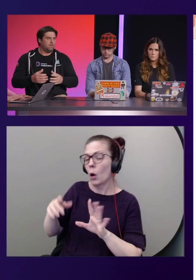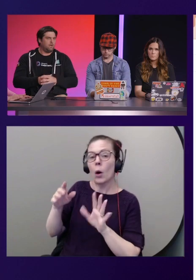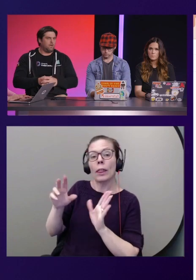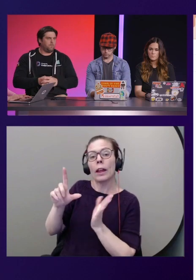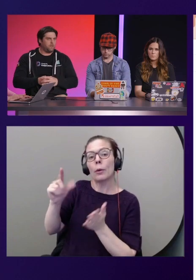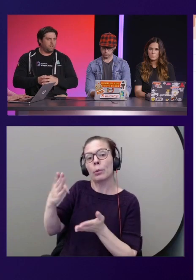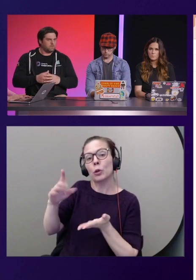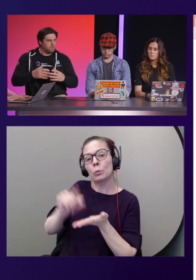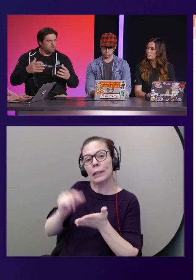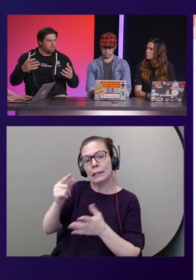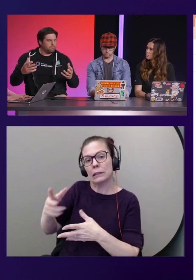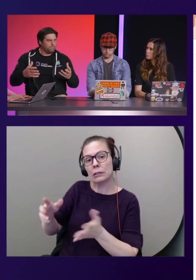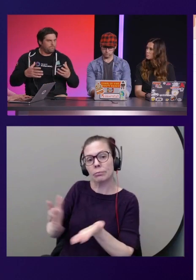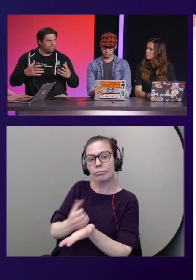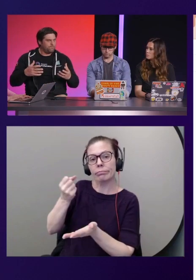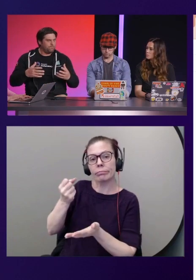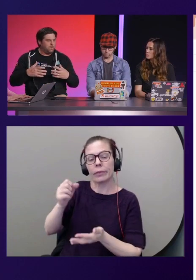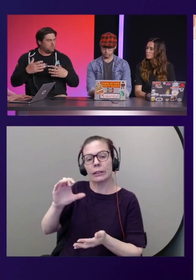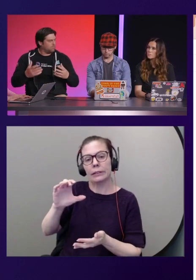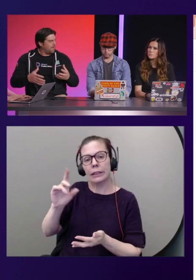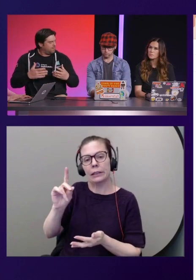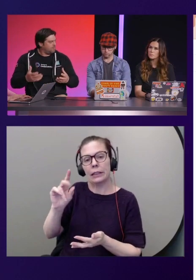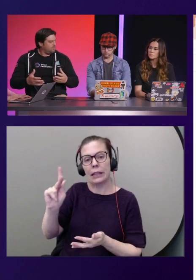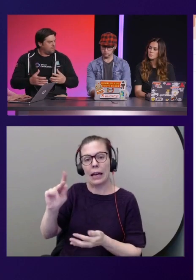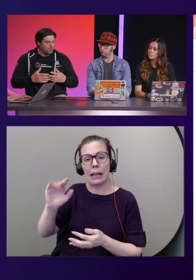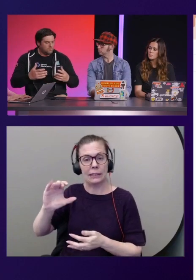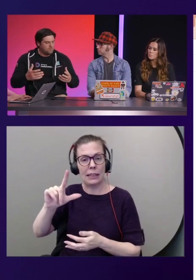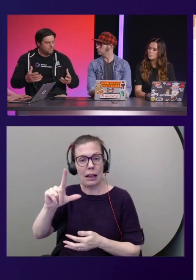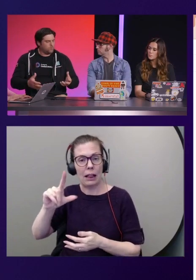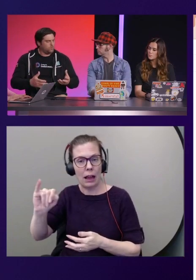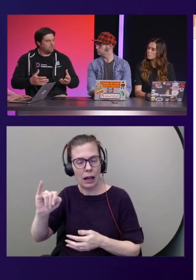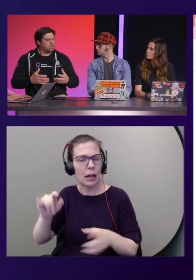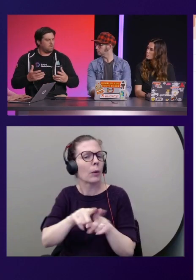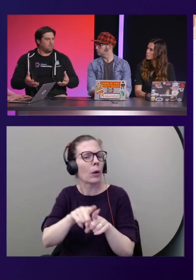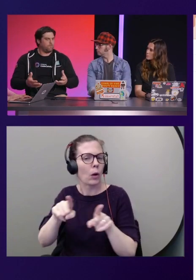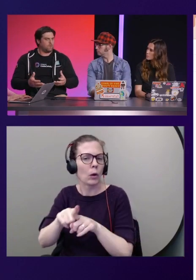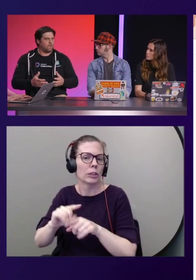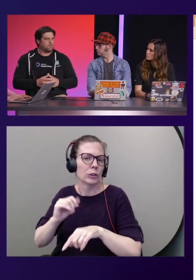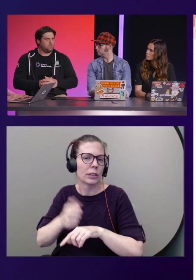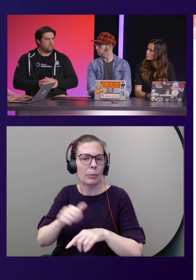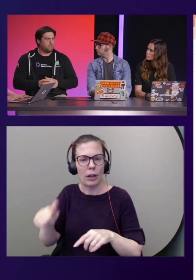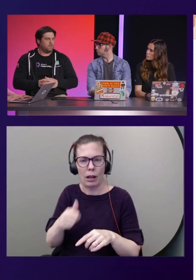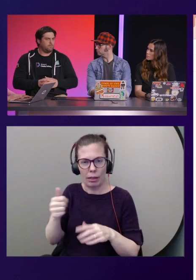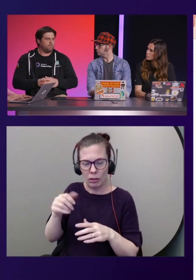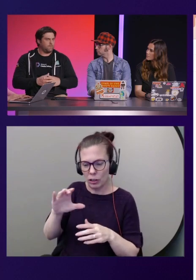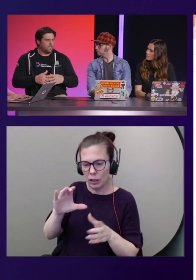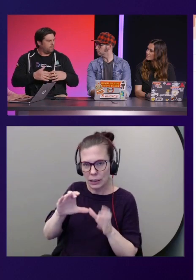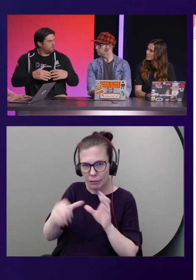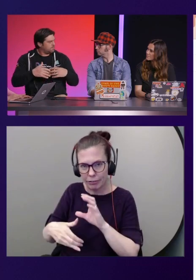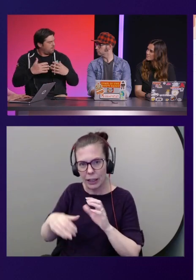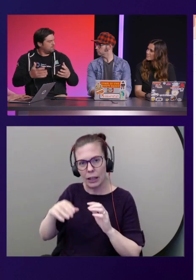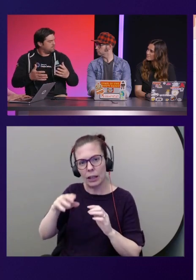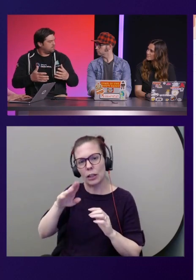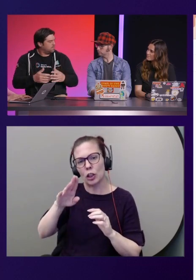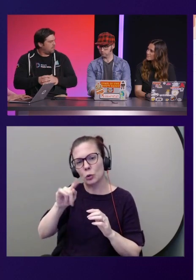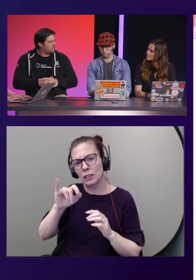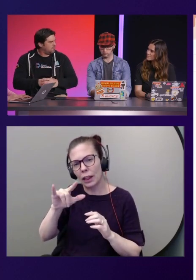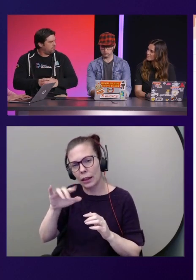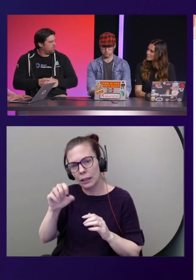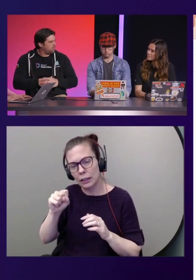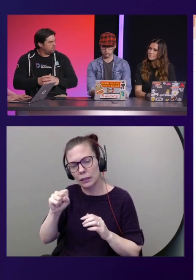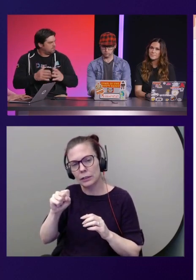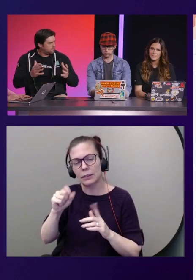CLI, but it also puts around it, different utilities and configuration that kind of extends the